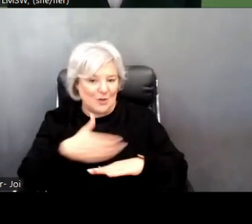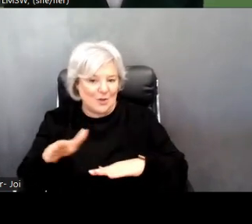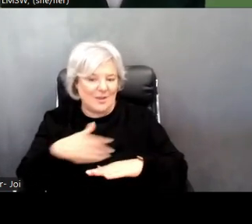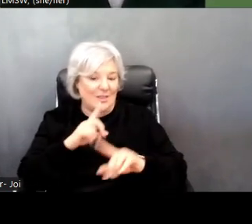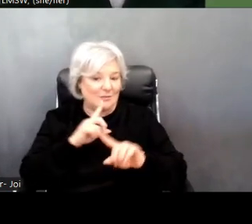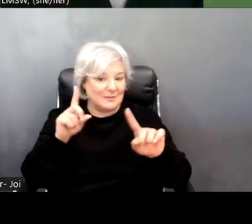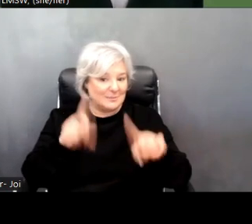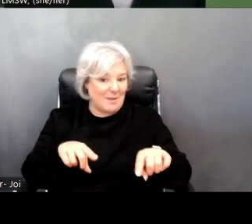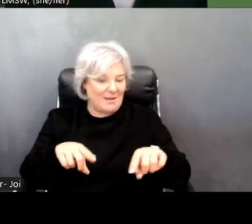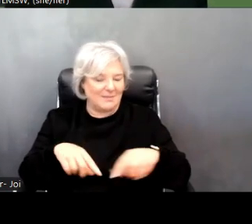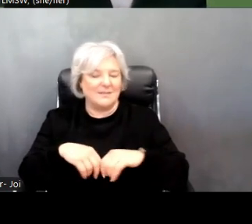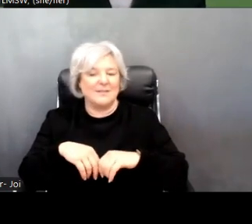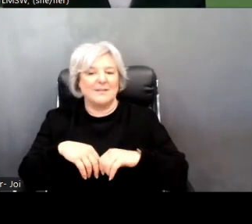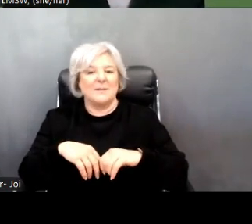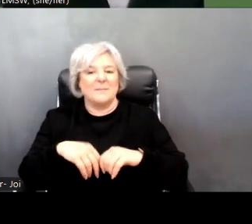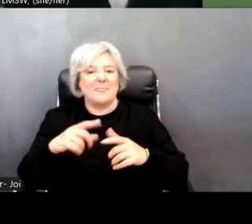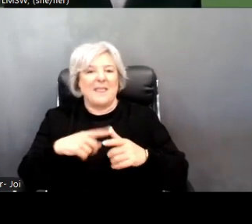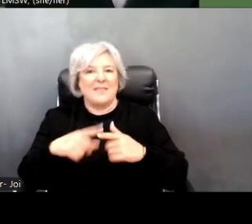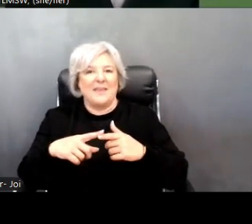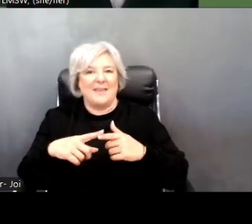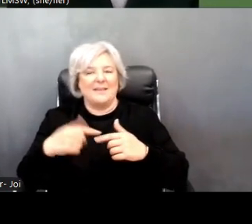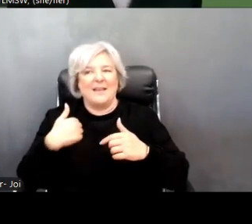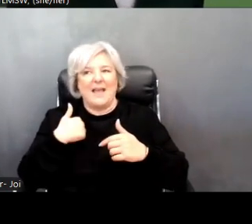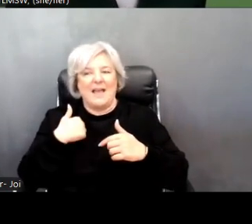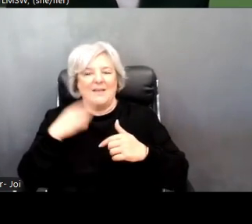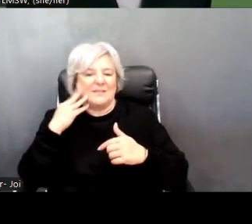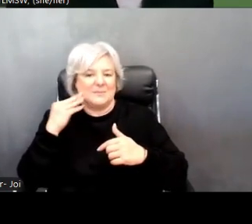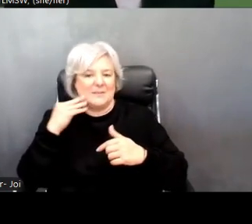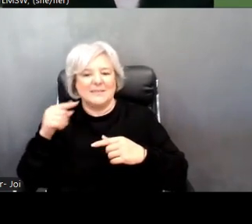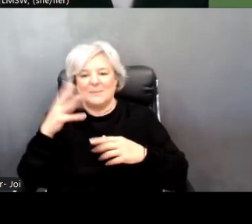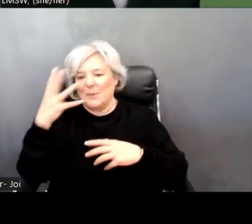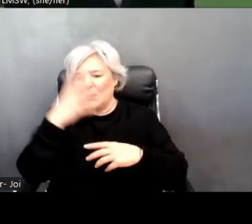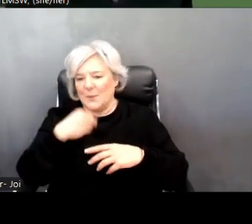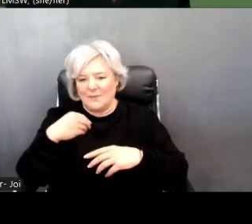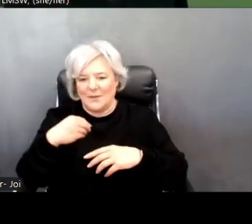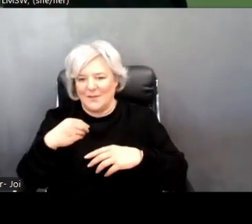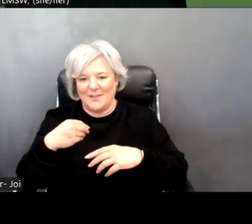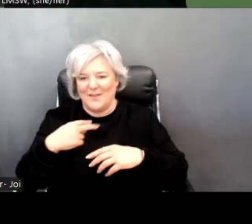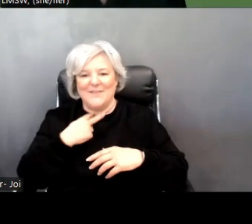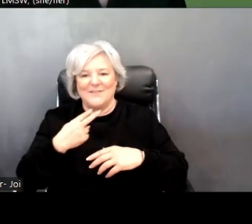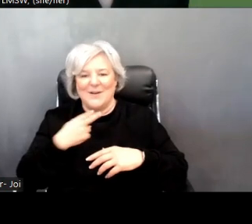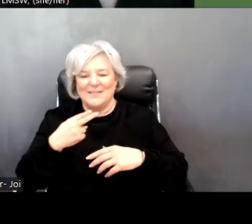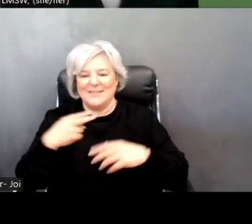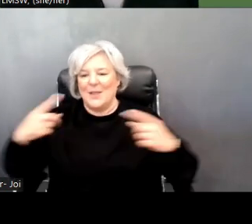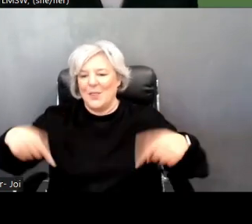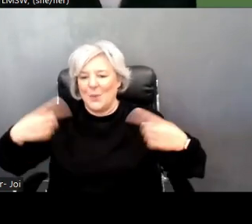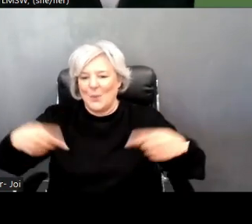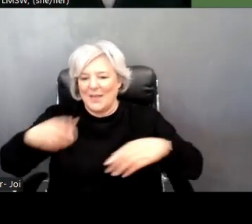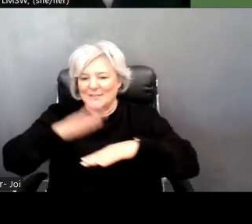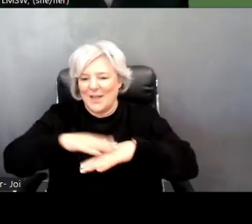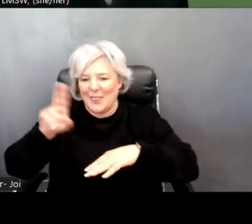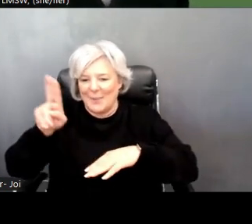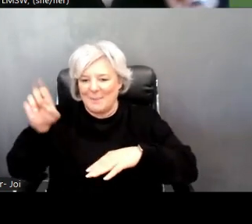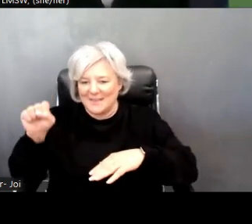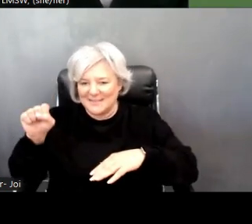to a song. And Edna and I have done this, and Edna's got a beautiful singing voice and does the wheels of the bus.